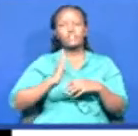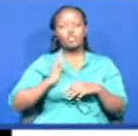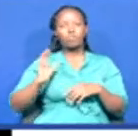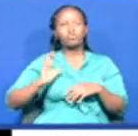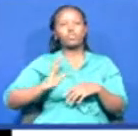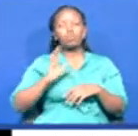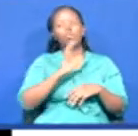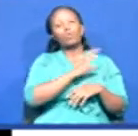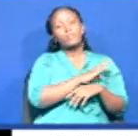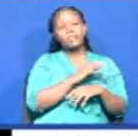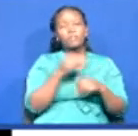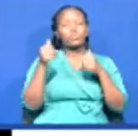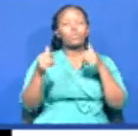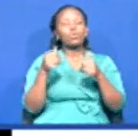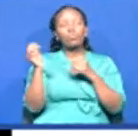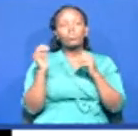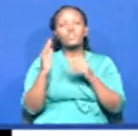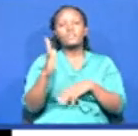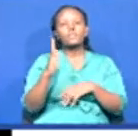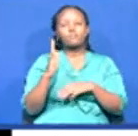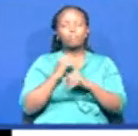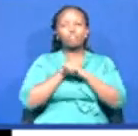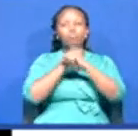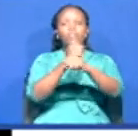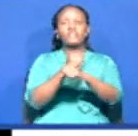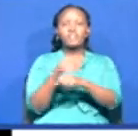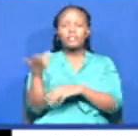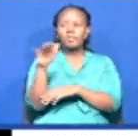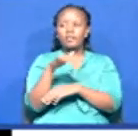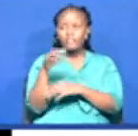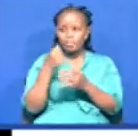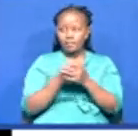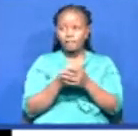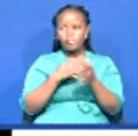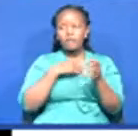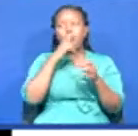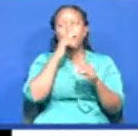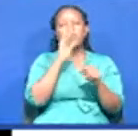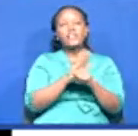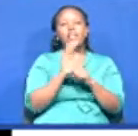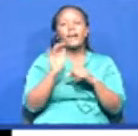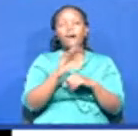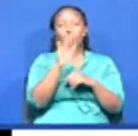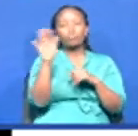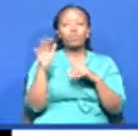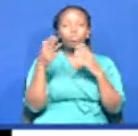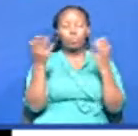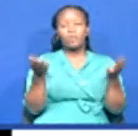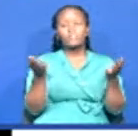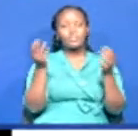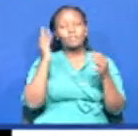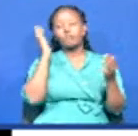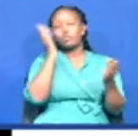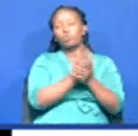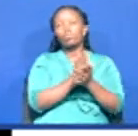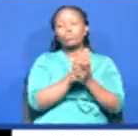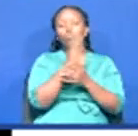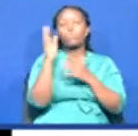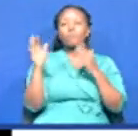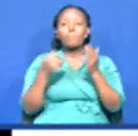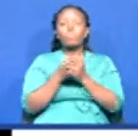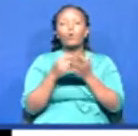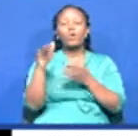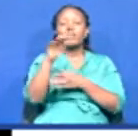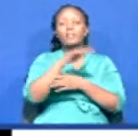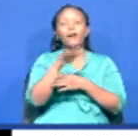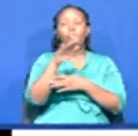that man those areas. So I can assure you that indeed all our areas